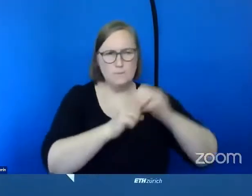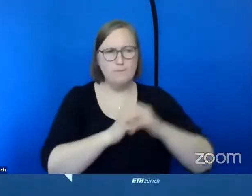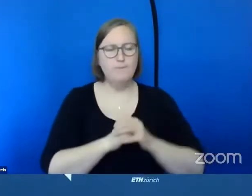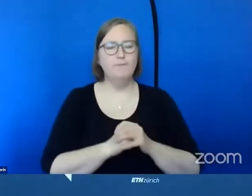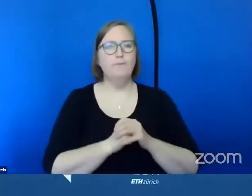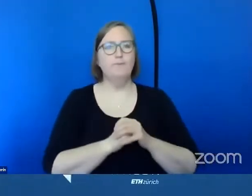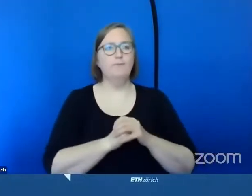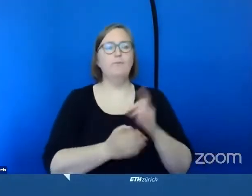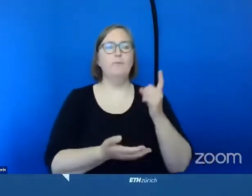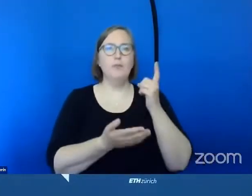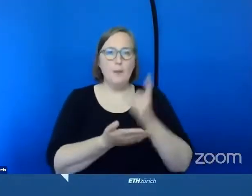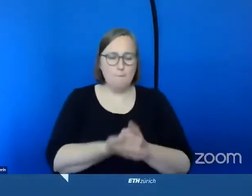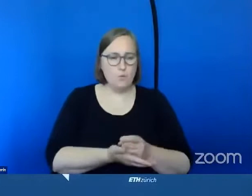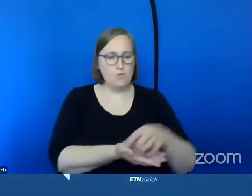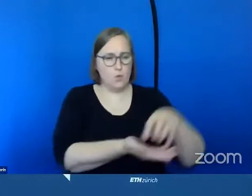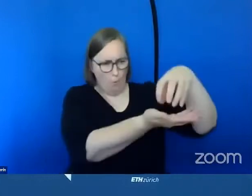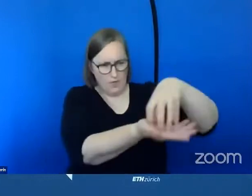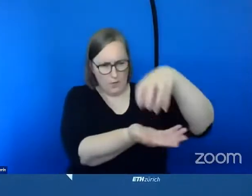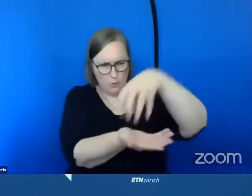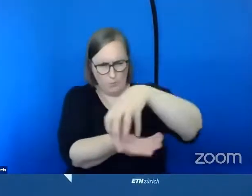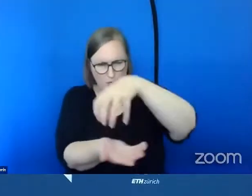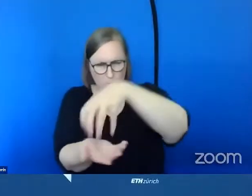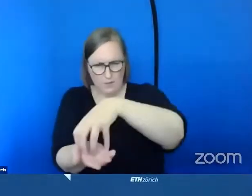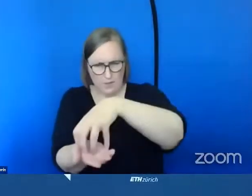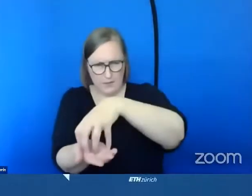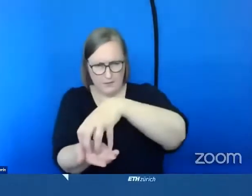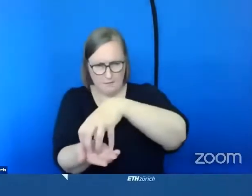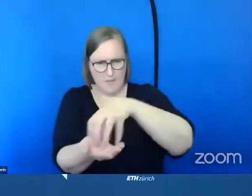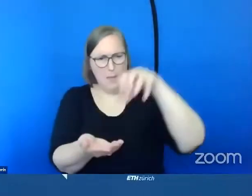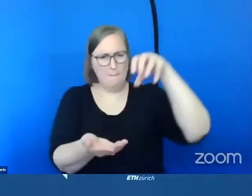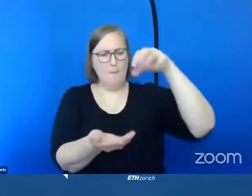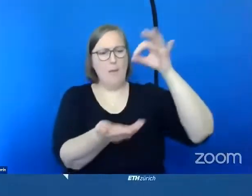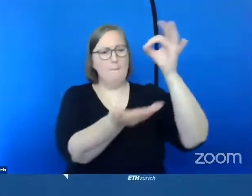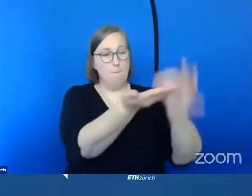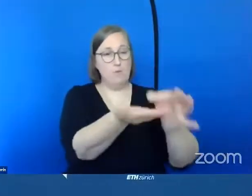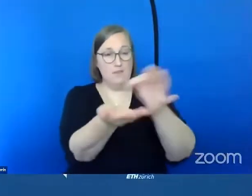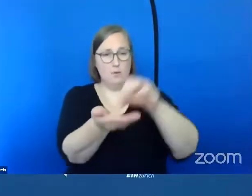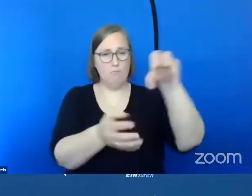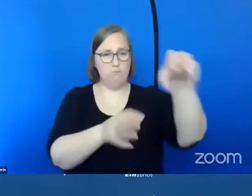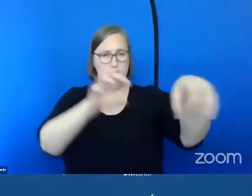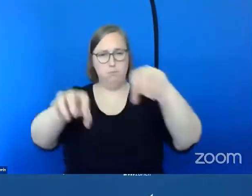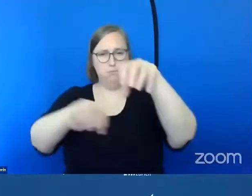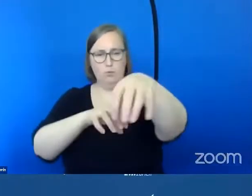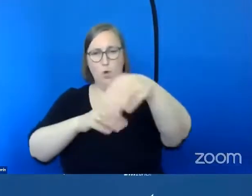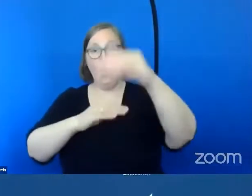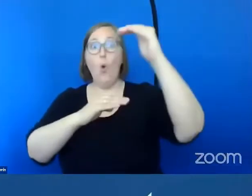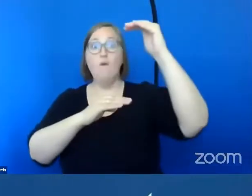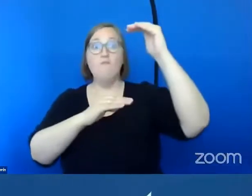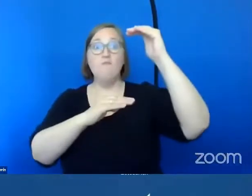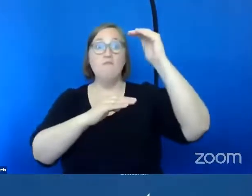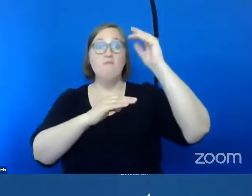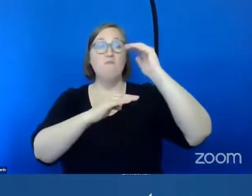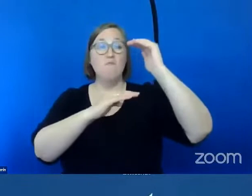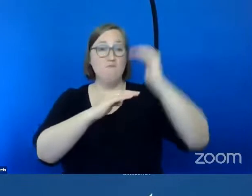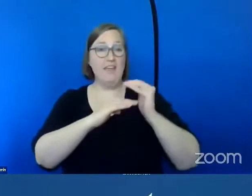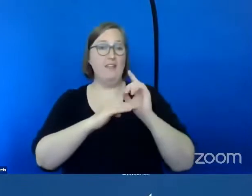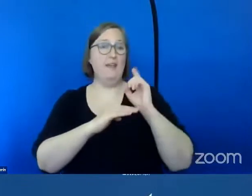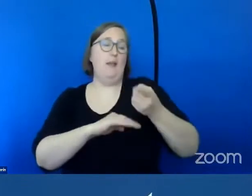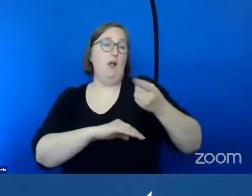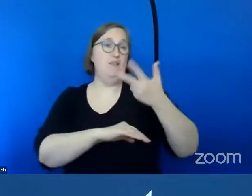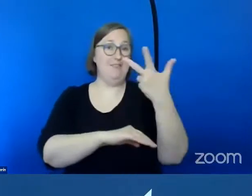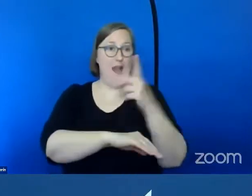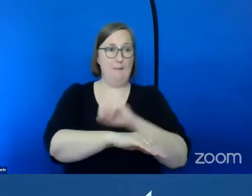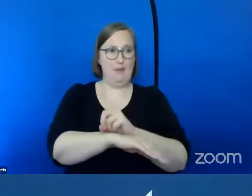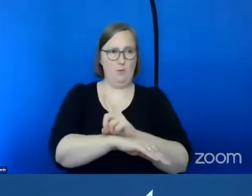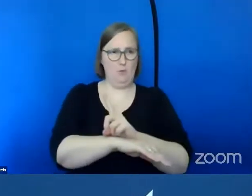confident. The ex-Opera and the E-Opera teams, they're fast, but as we saw with Magnus Nitschke, it has to be clean